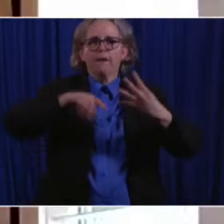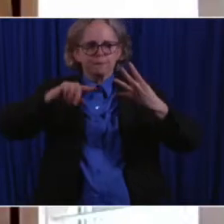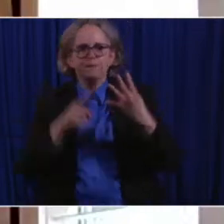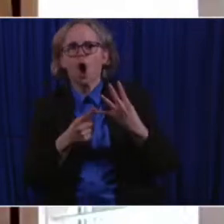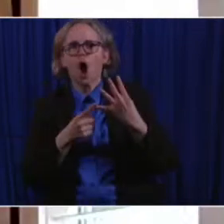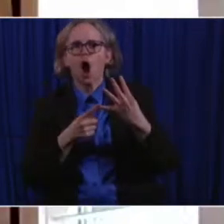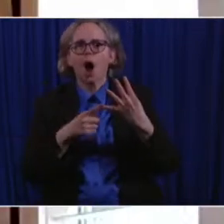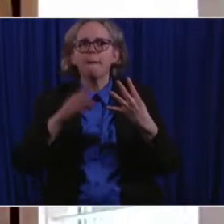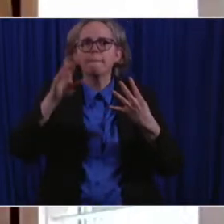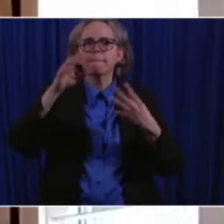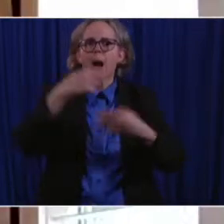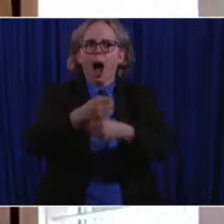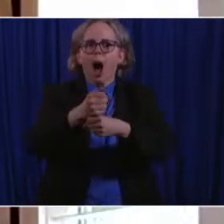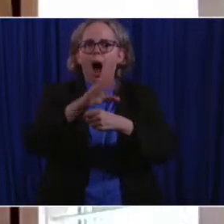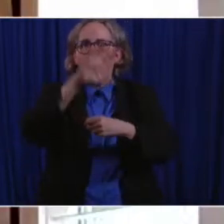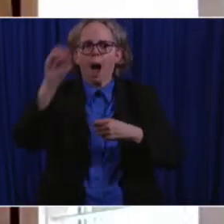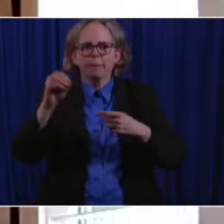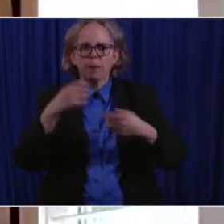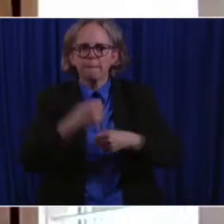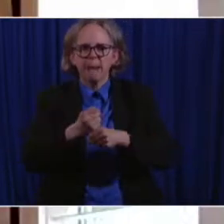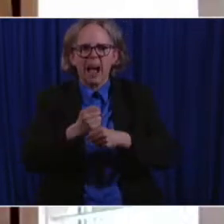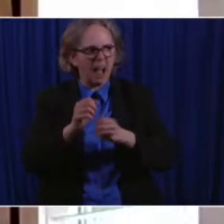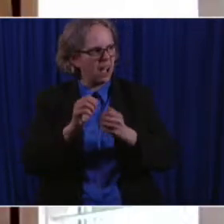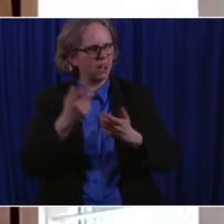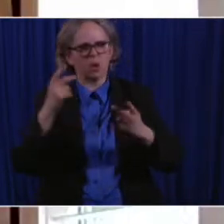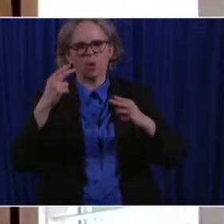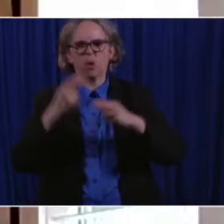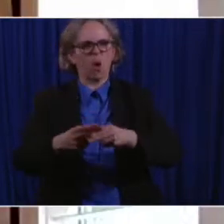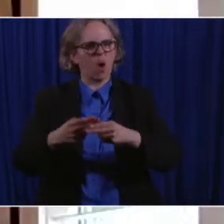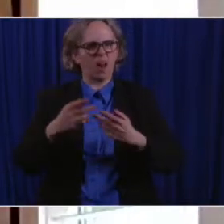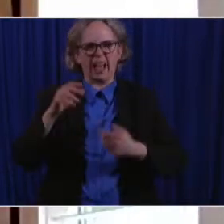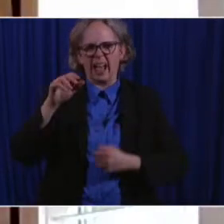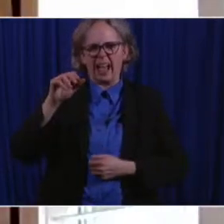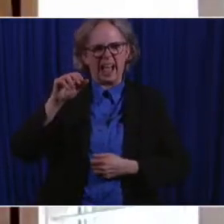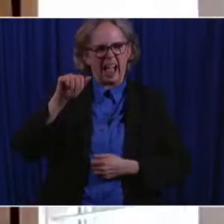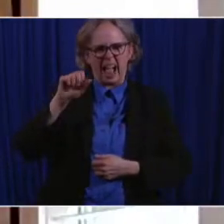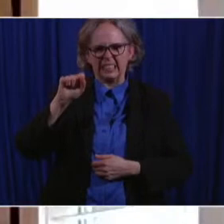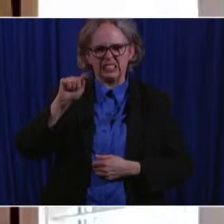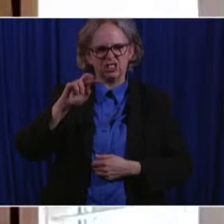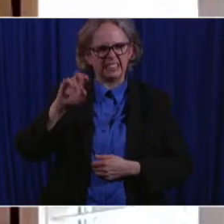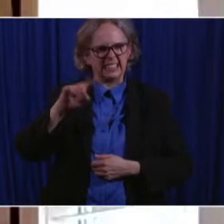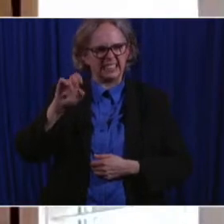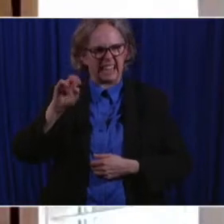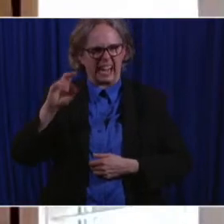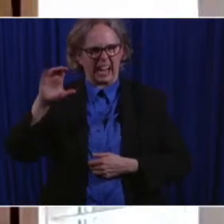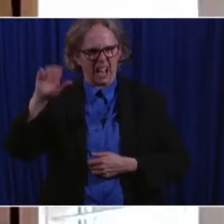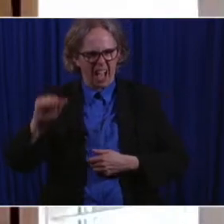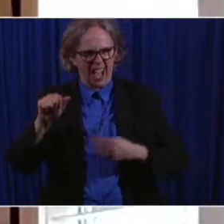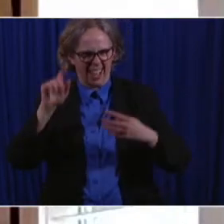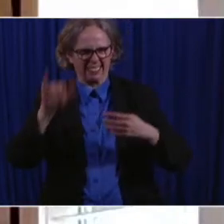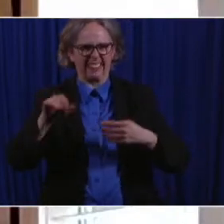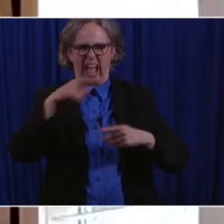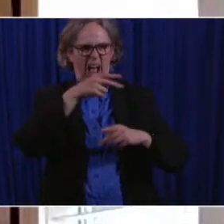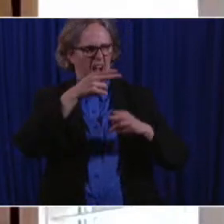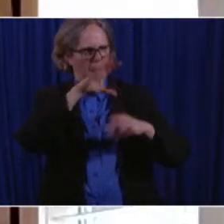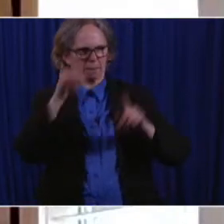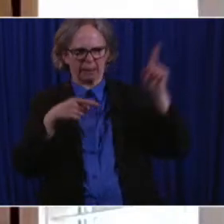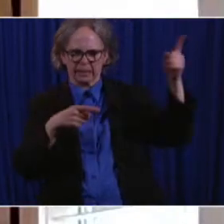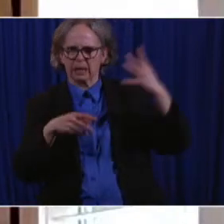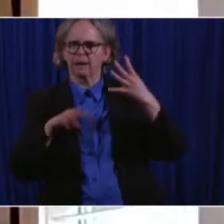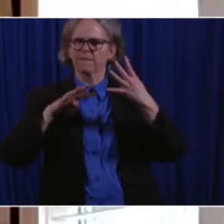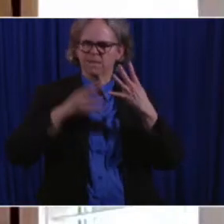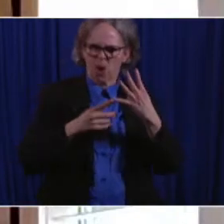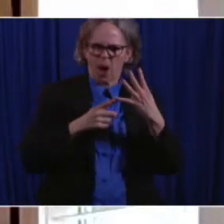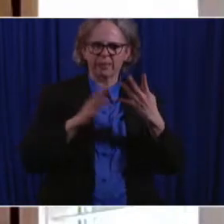alongside Merck in helping Johnson & Johnson / Janssen Pharmaceuticals in the production of their